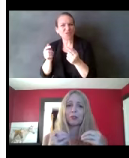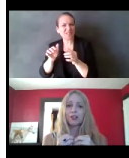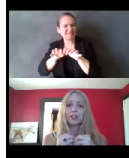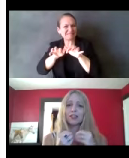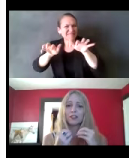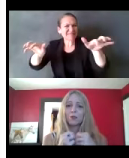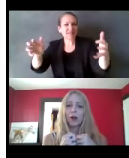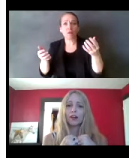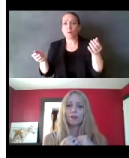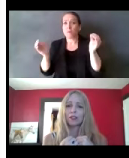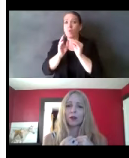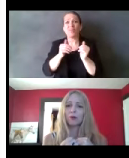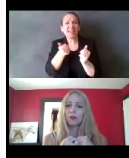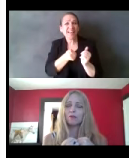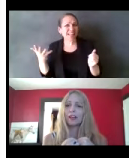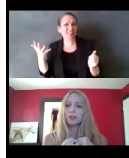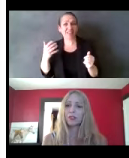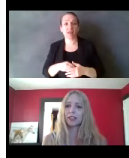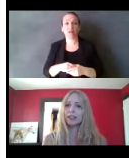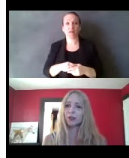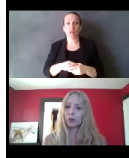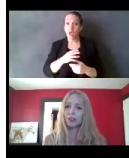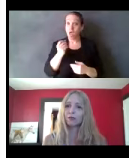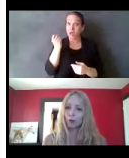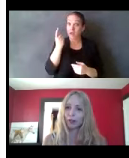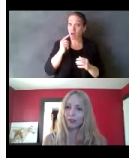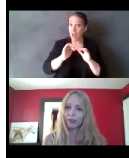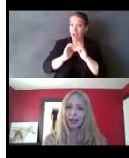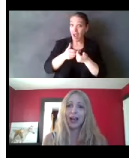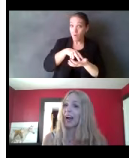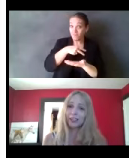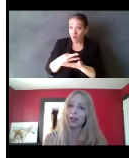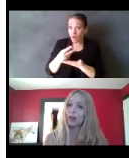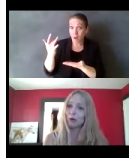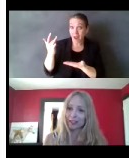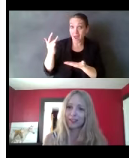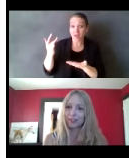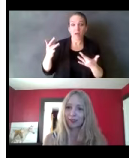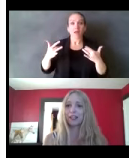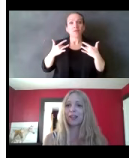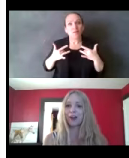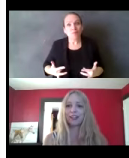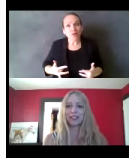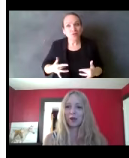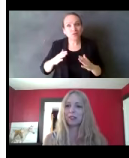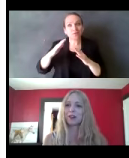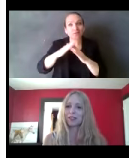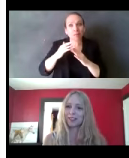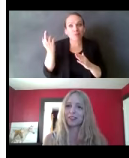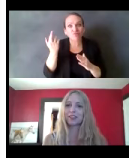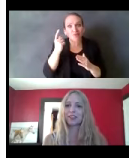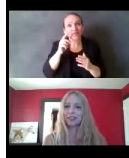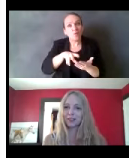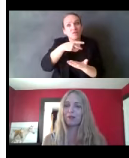together. Depression is one of the #1 factors in increased fall risk. I did not know this early on until we